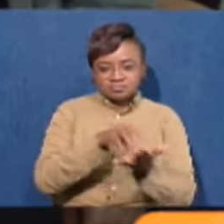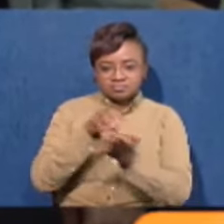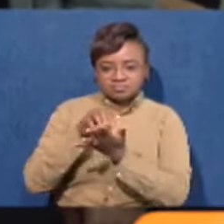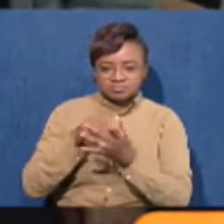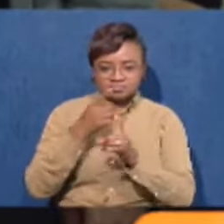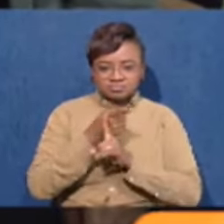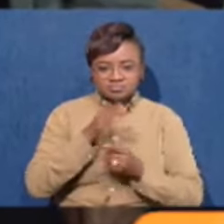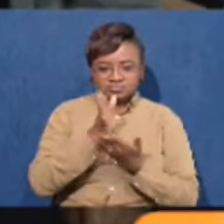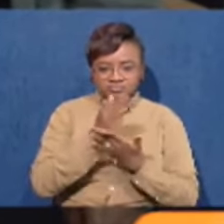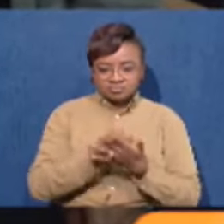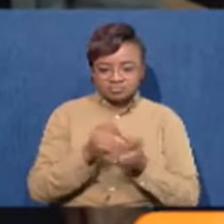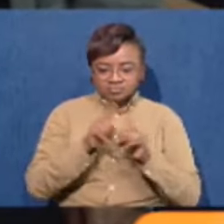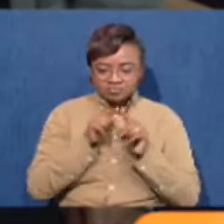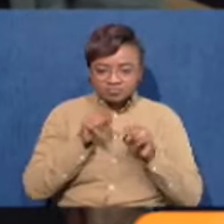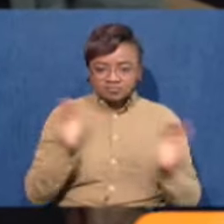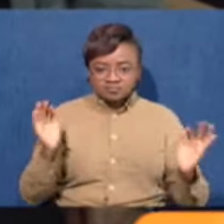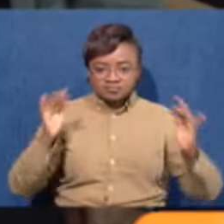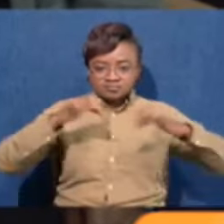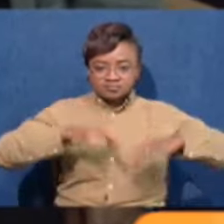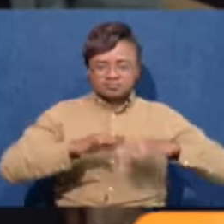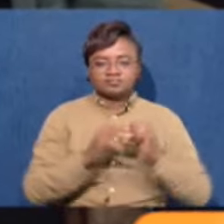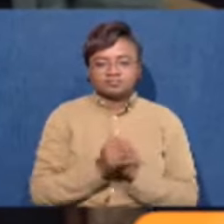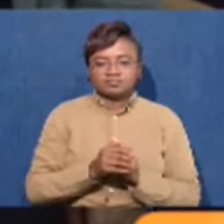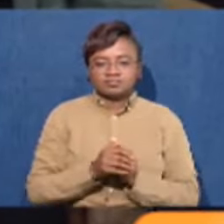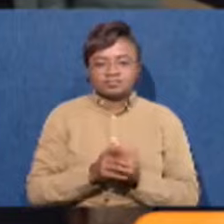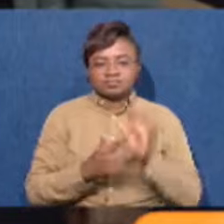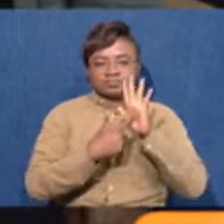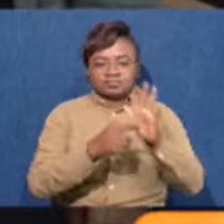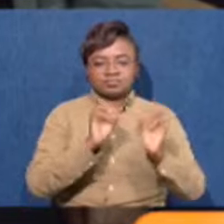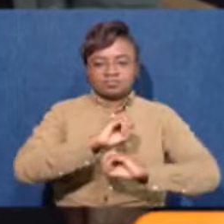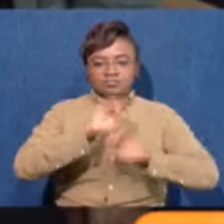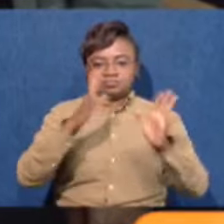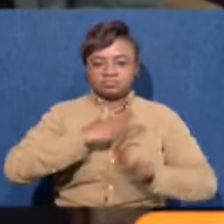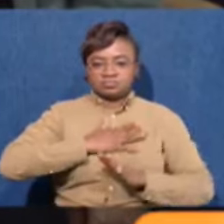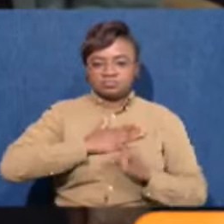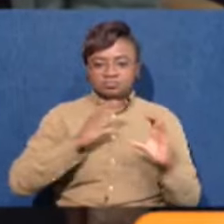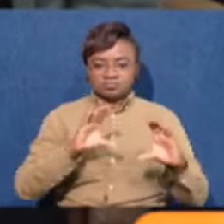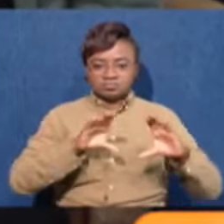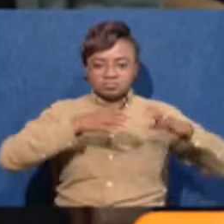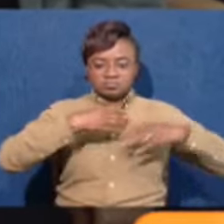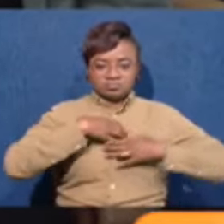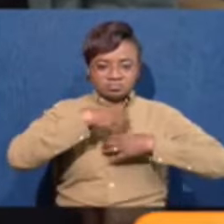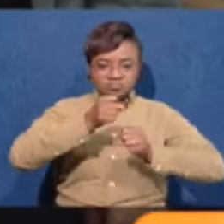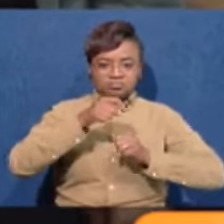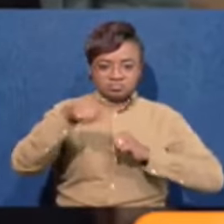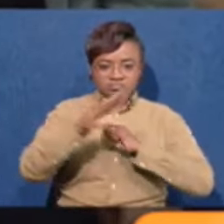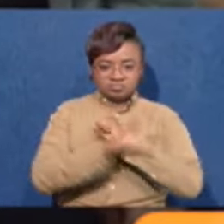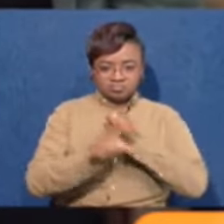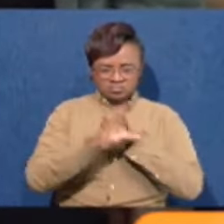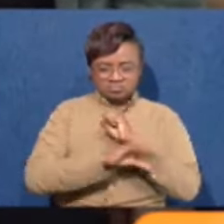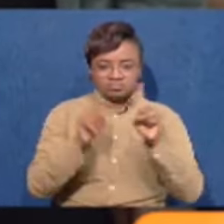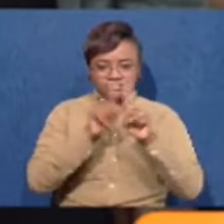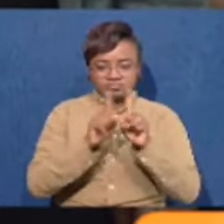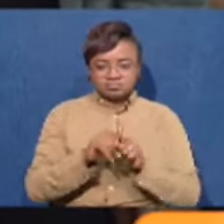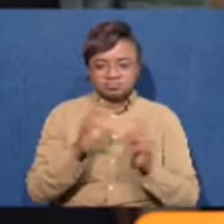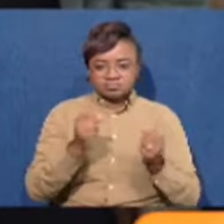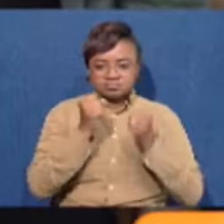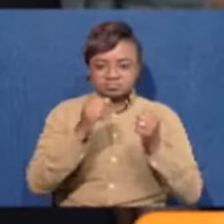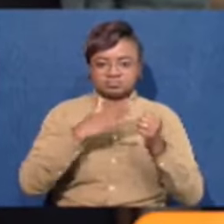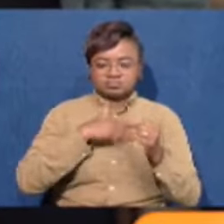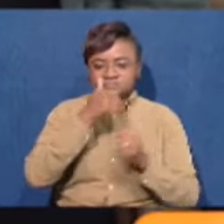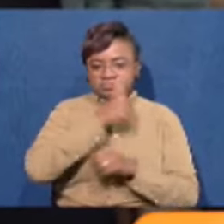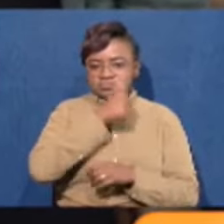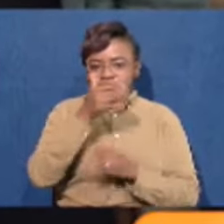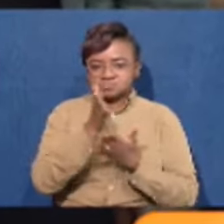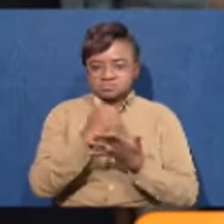This gathering will signal to the world our confidence in Kenya as a regional hub and the strength of our private sector. It